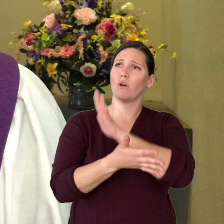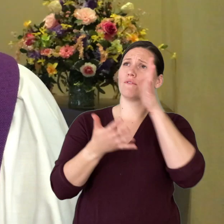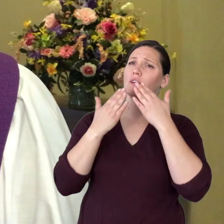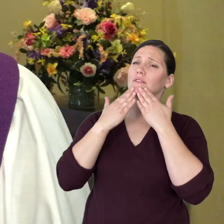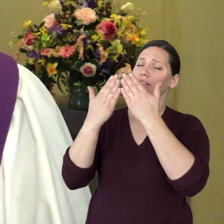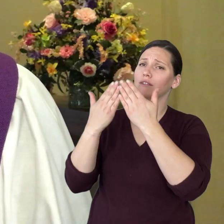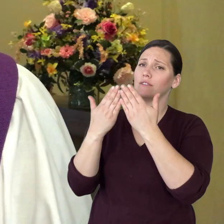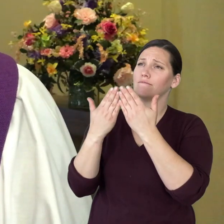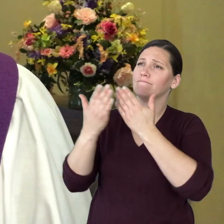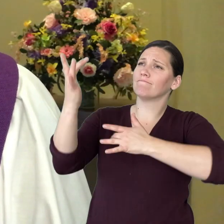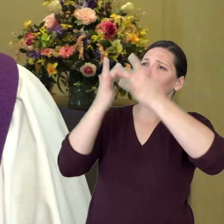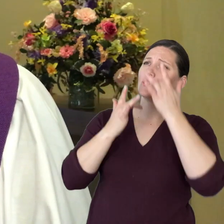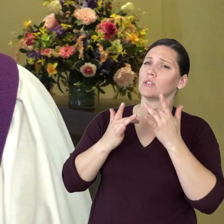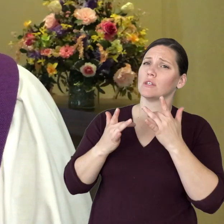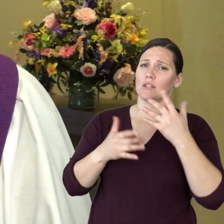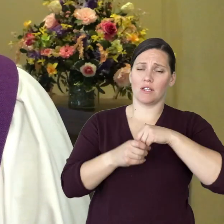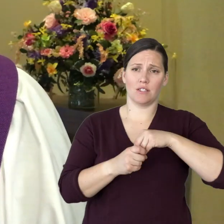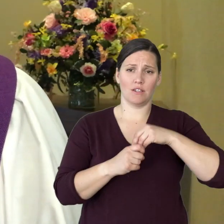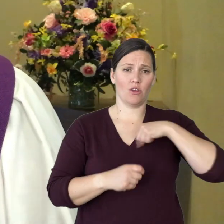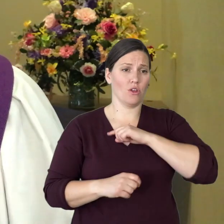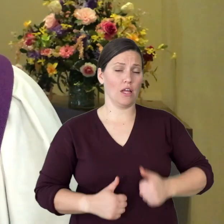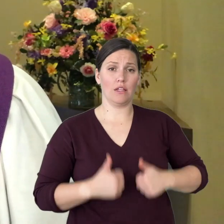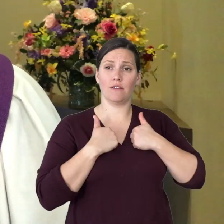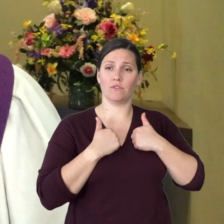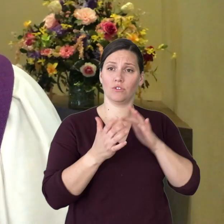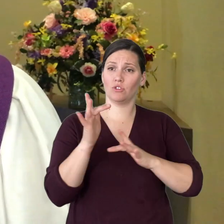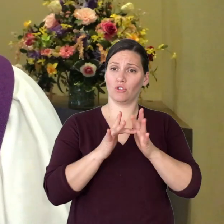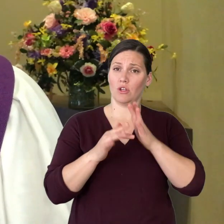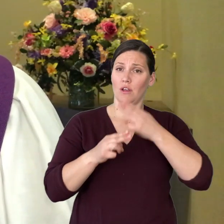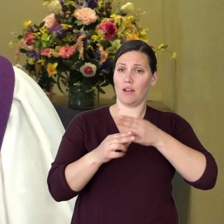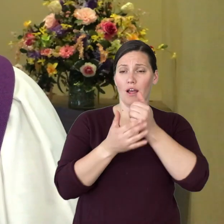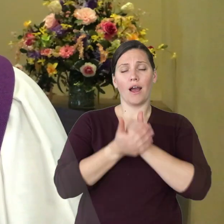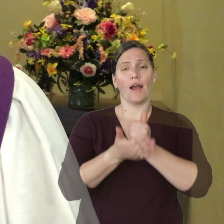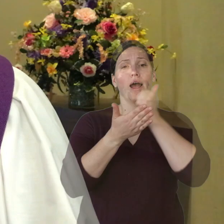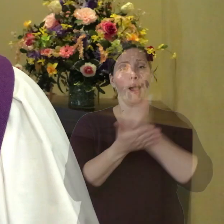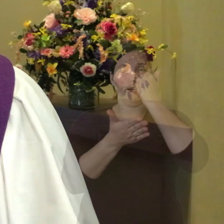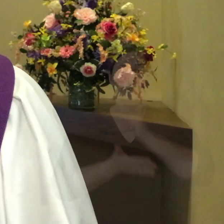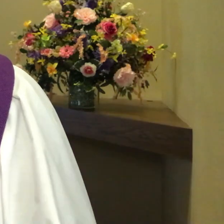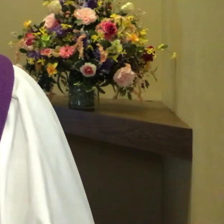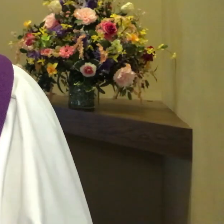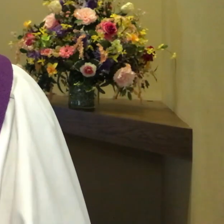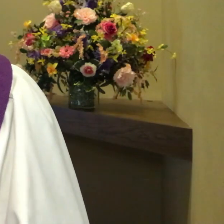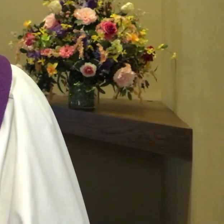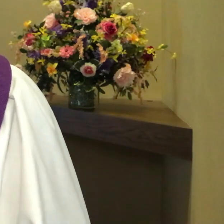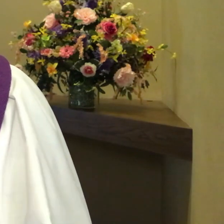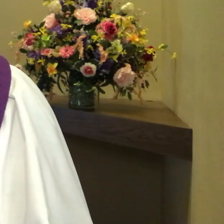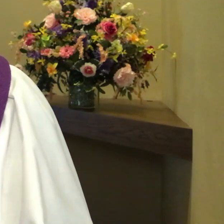you for your compassion and mercy in our lives. In Jesus' name we pray. Amen.